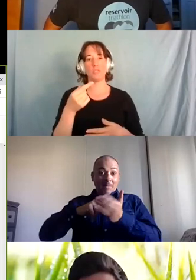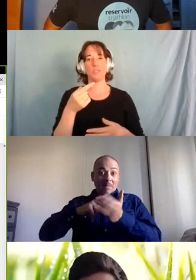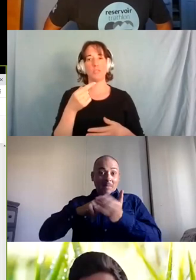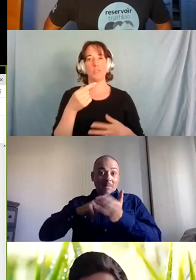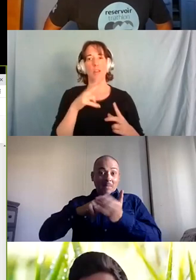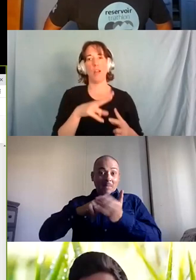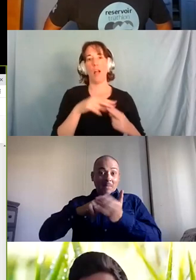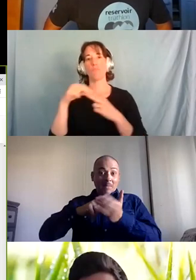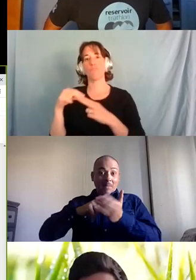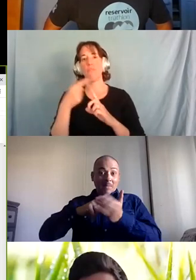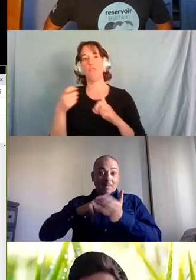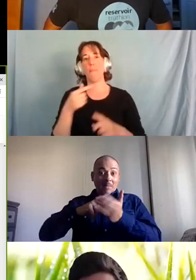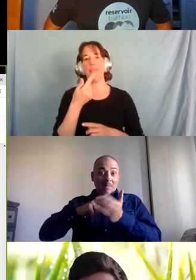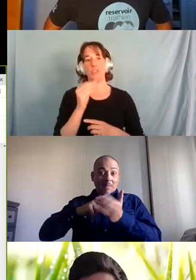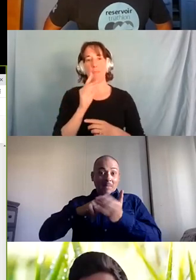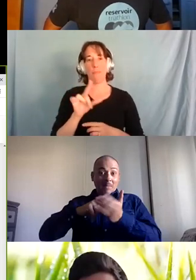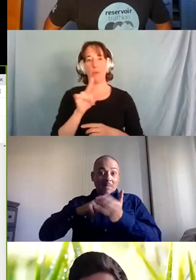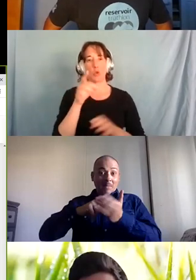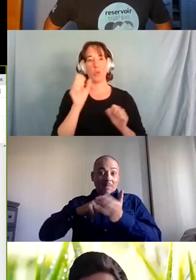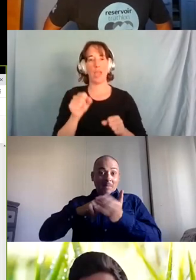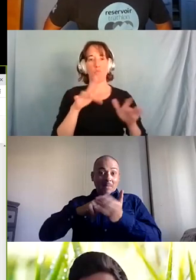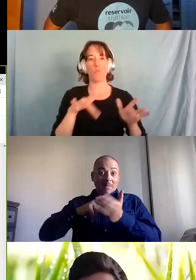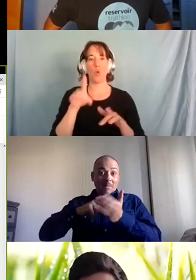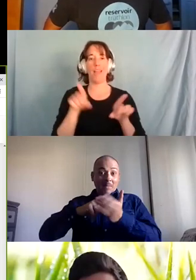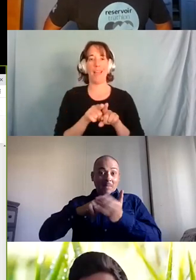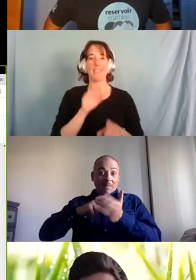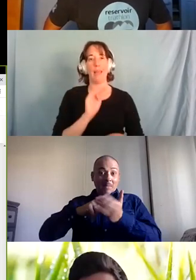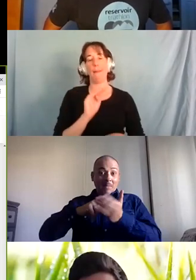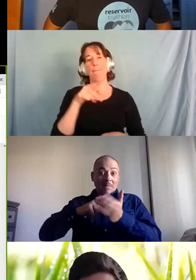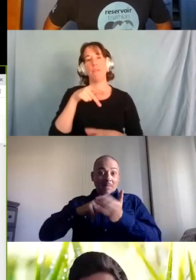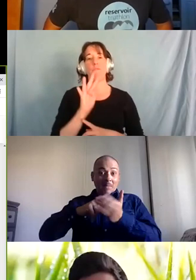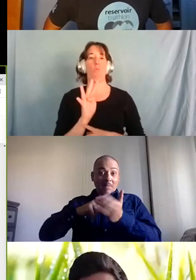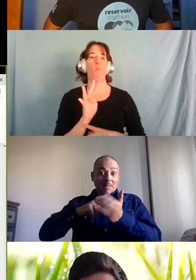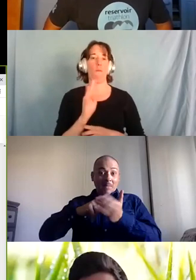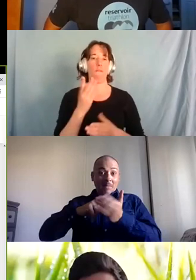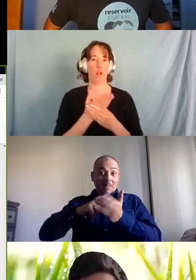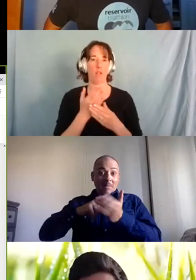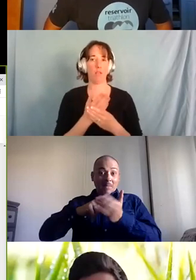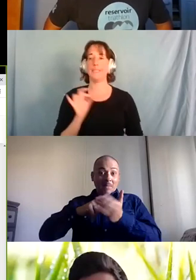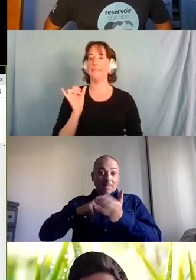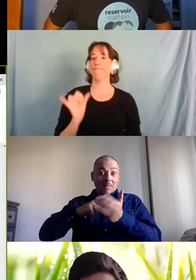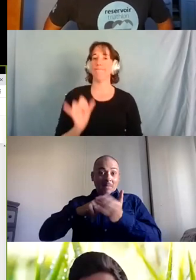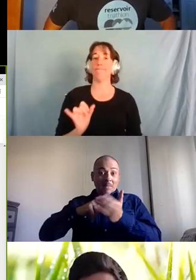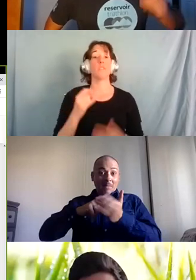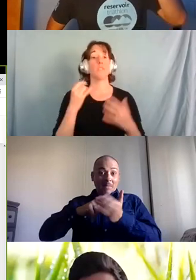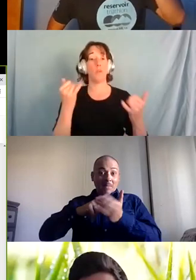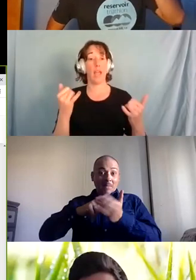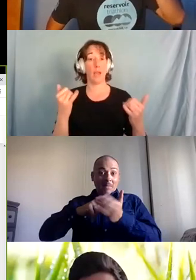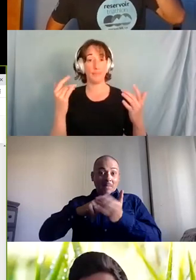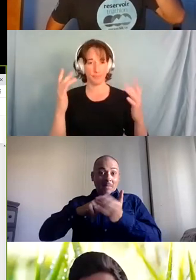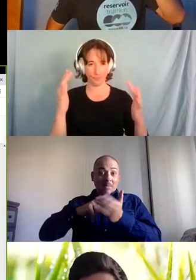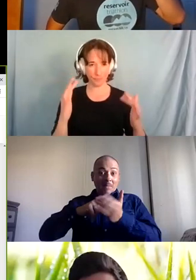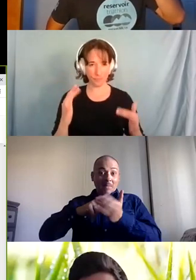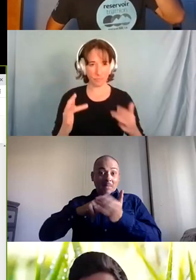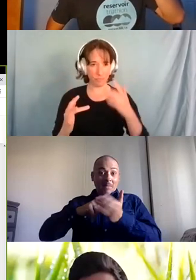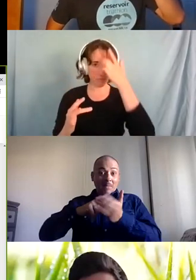where you can record it as an MP4 file. Mm-hmm. All right, so going down. So while true, basically I